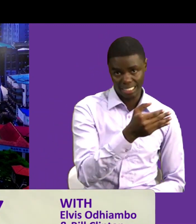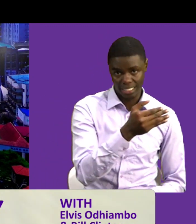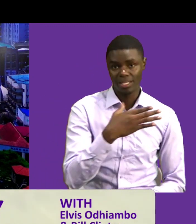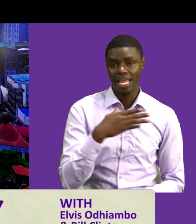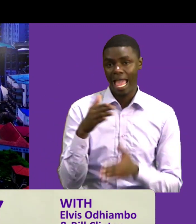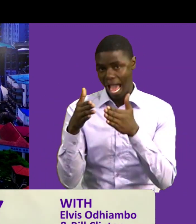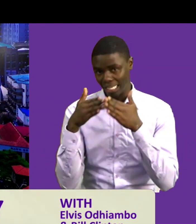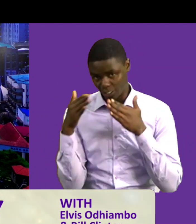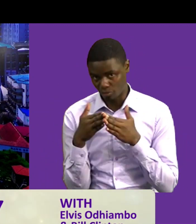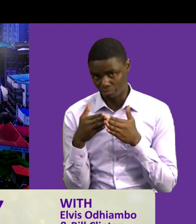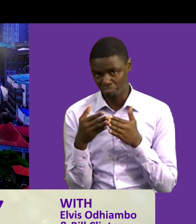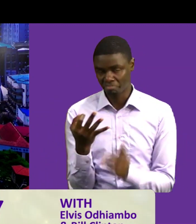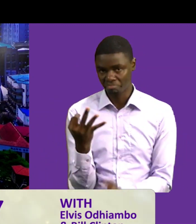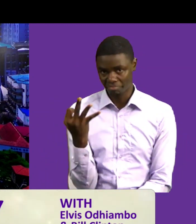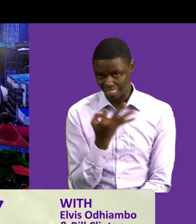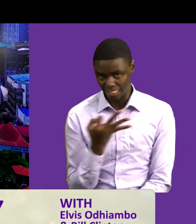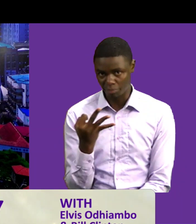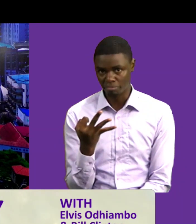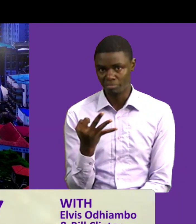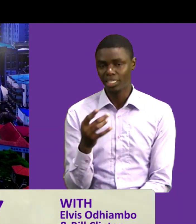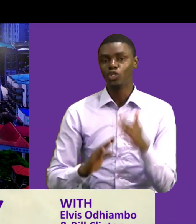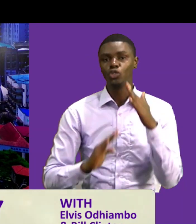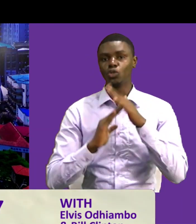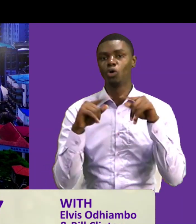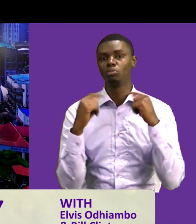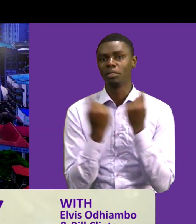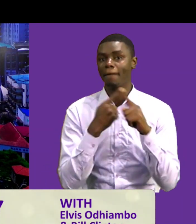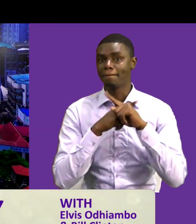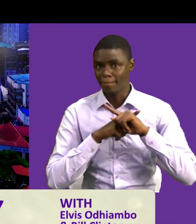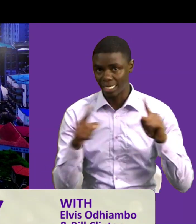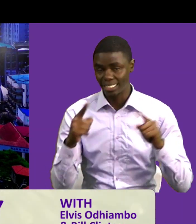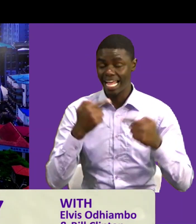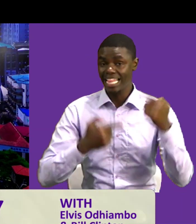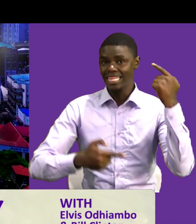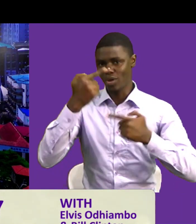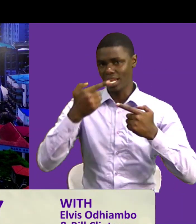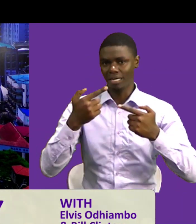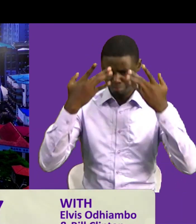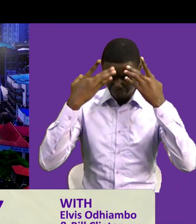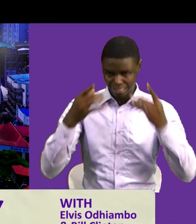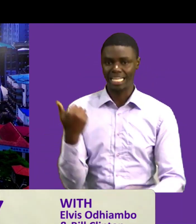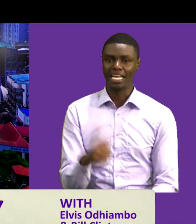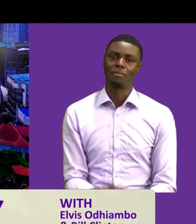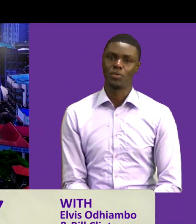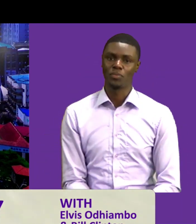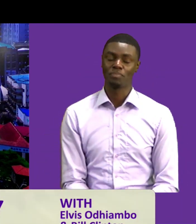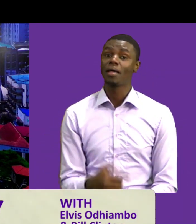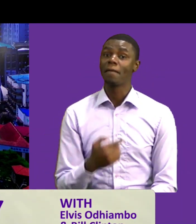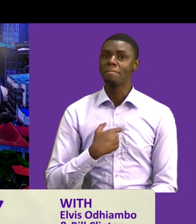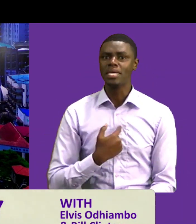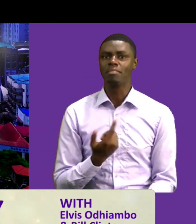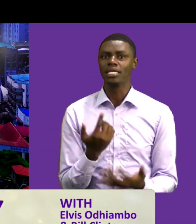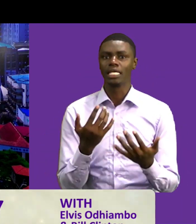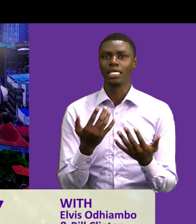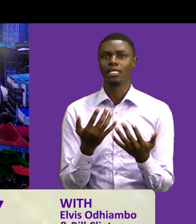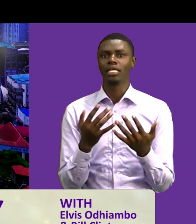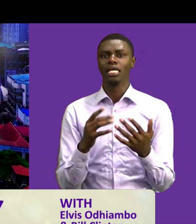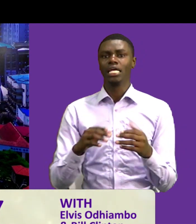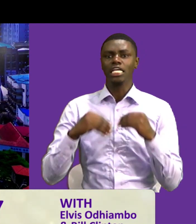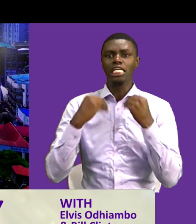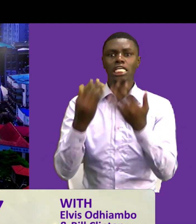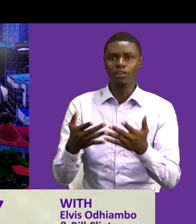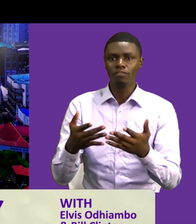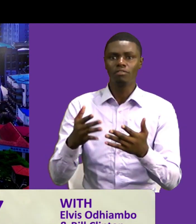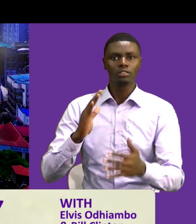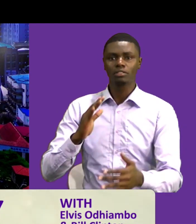City, Arsenal, they are the top teams, but the winner is just undecided. So I will not give Liverpool